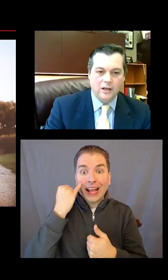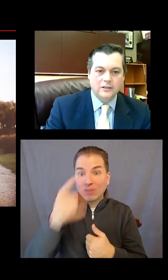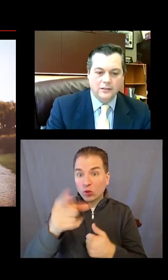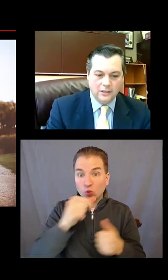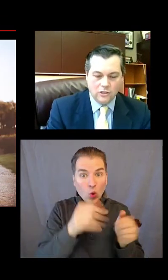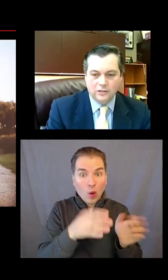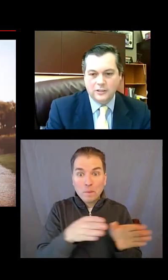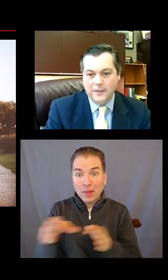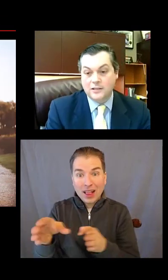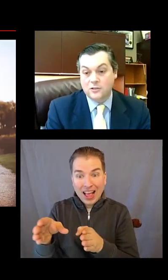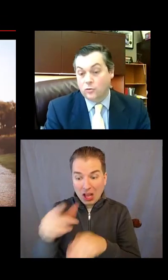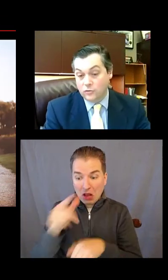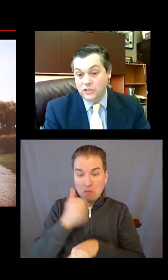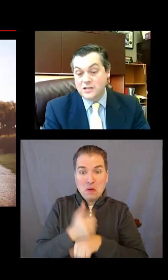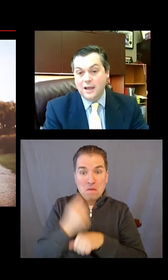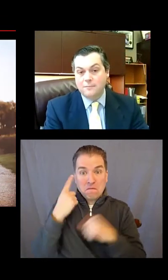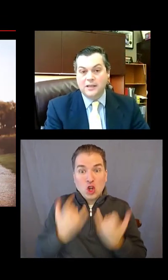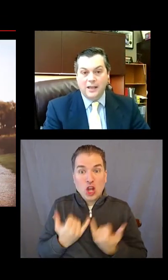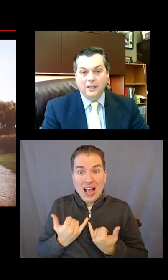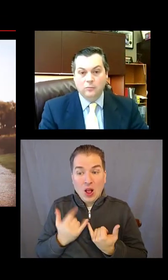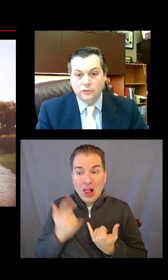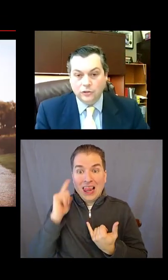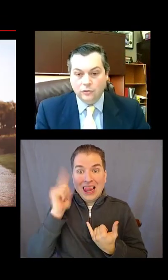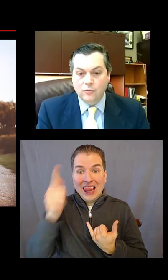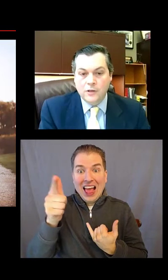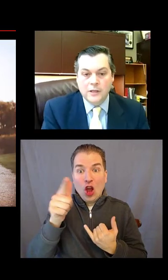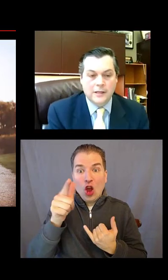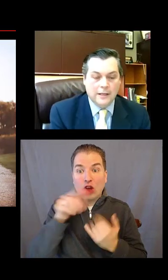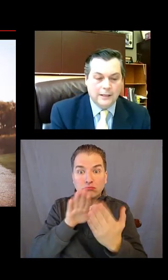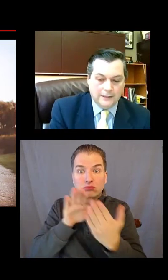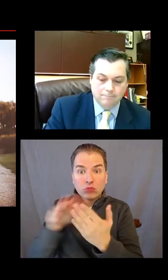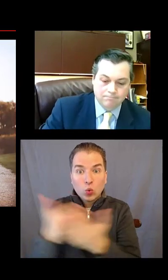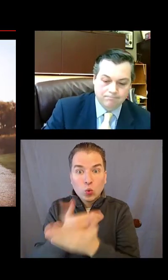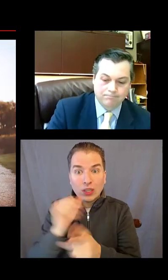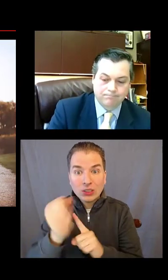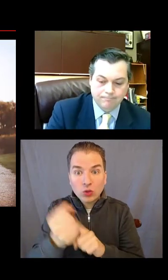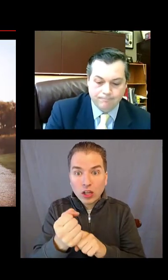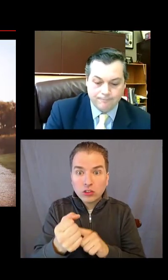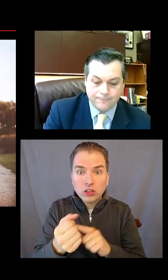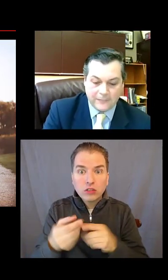additional costs, additional expenses, or just not being able to